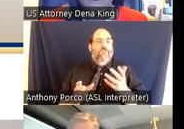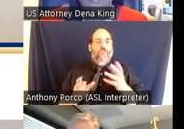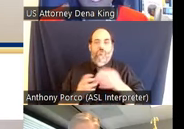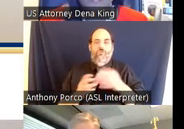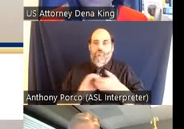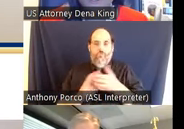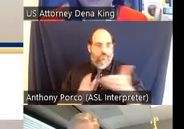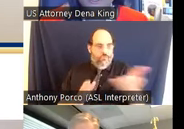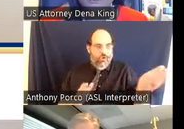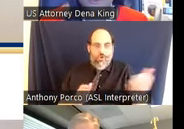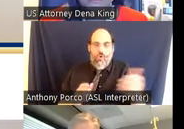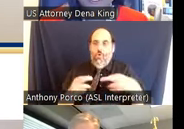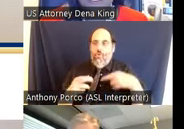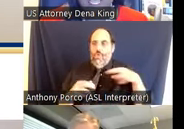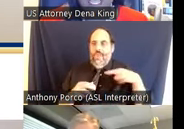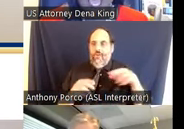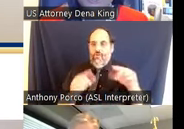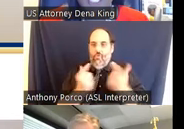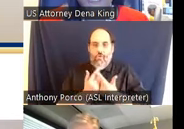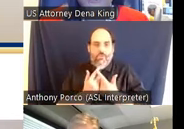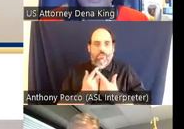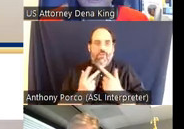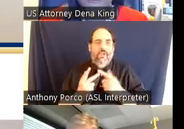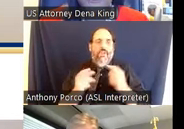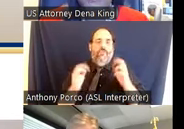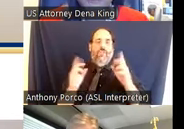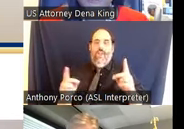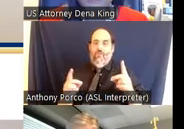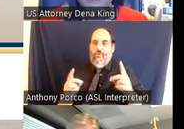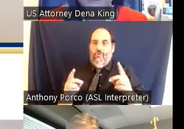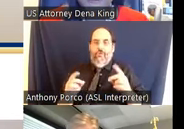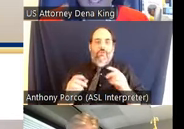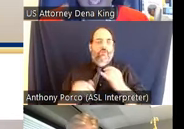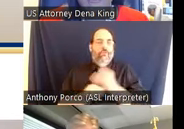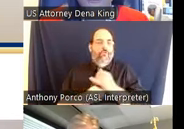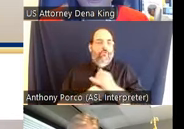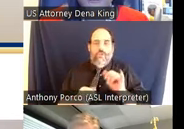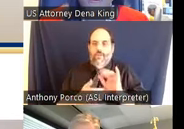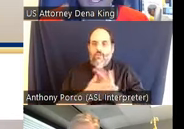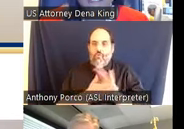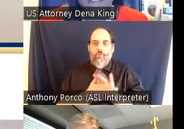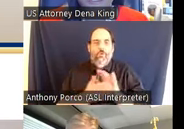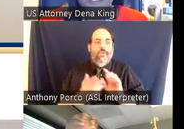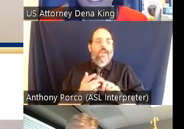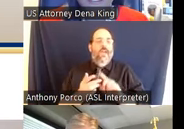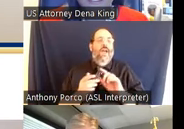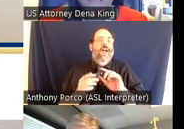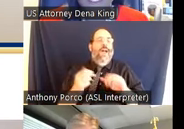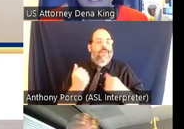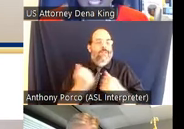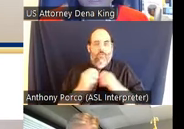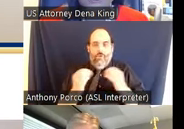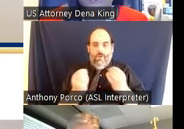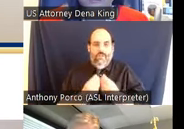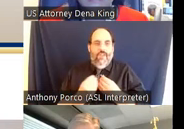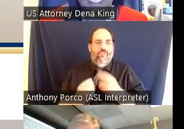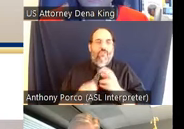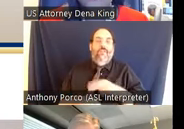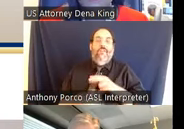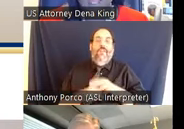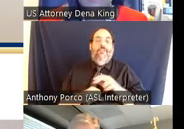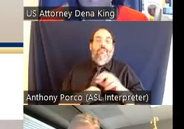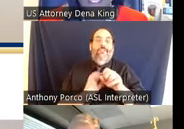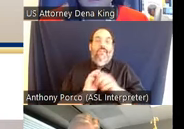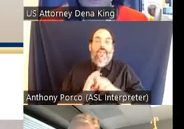partners included religious groups, educational institutions, advocacy organizations, national,